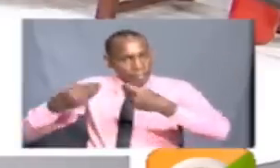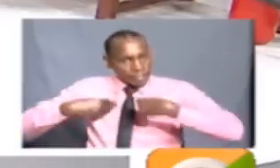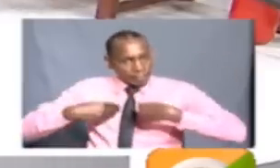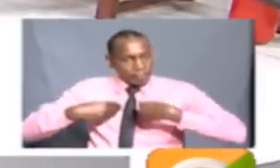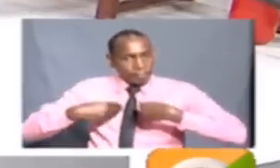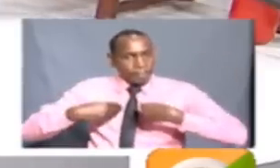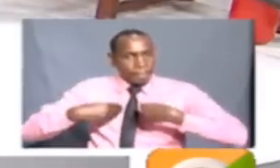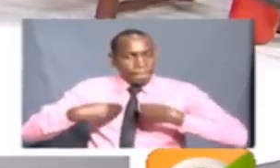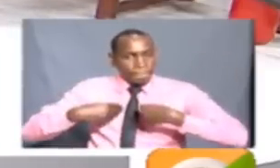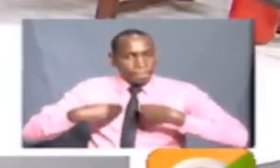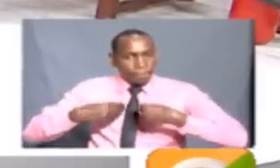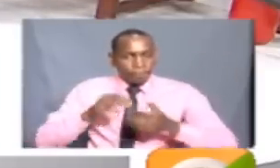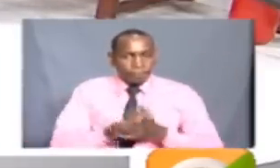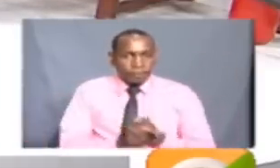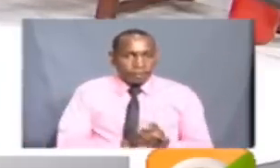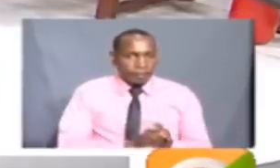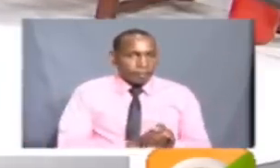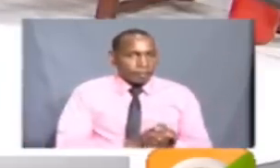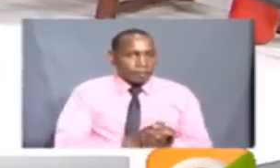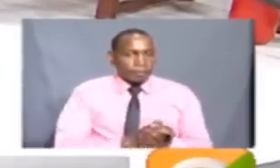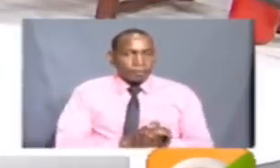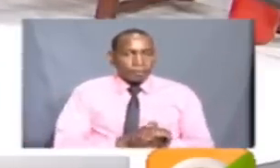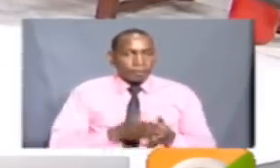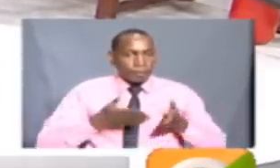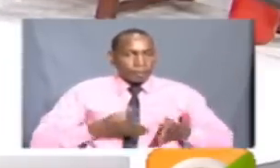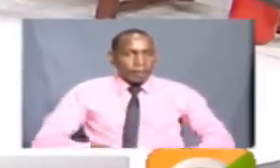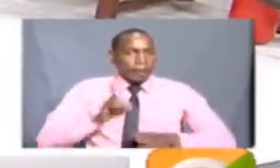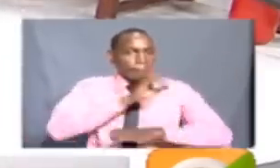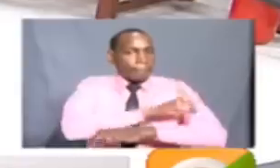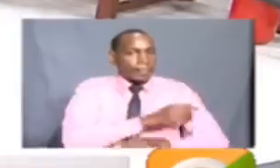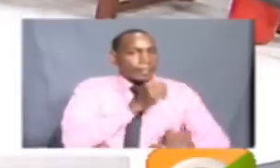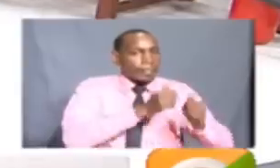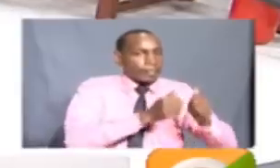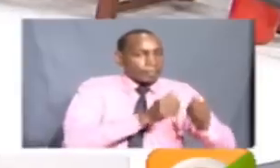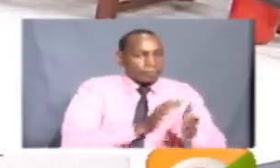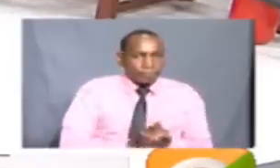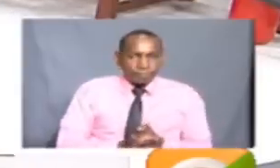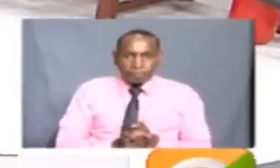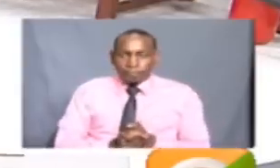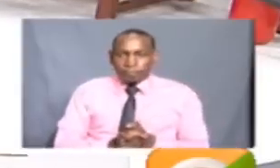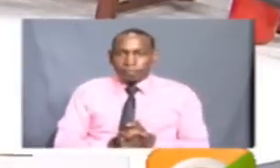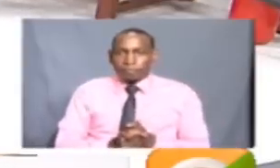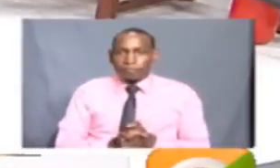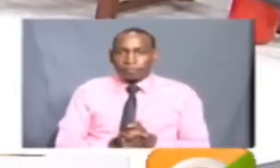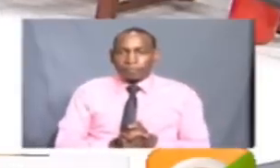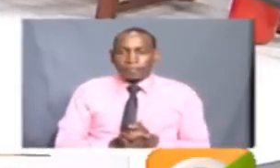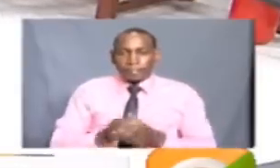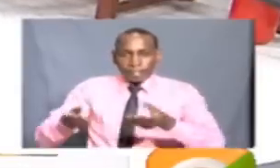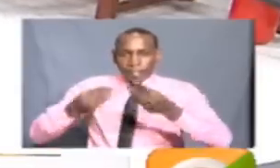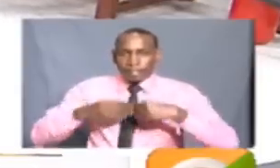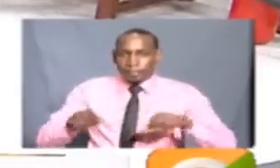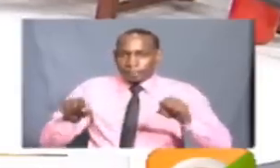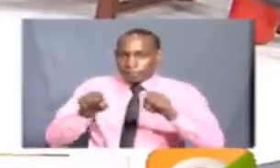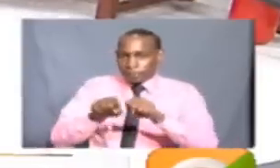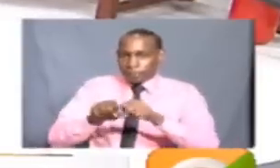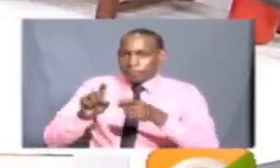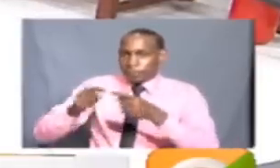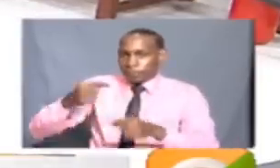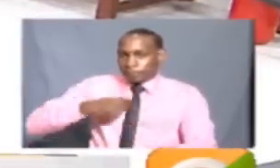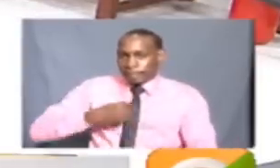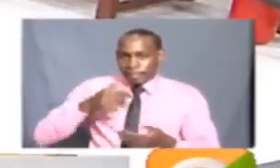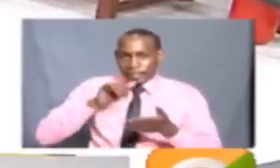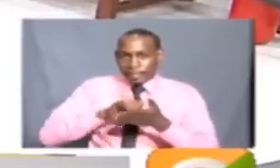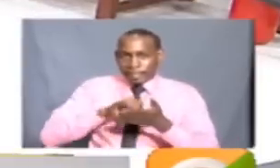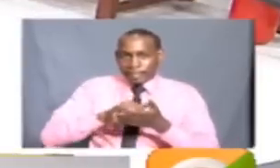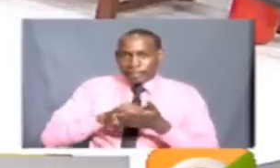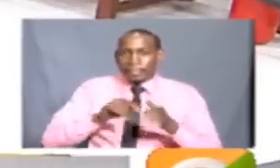And name your birthday. Yeah, you can give the shoes to me. Yes. Now, that is